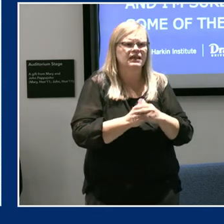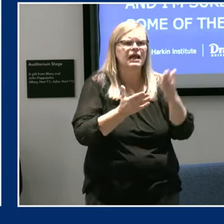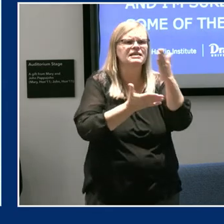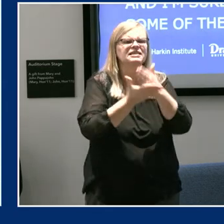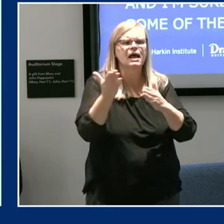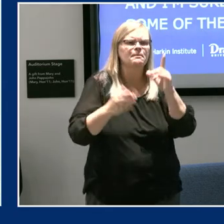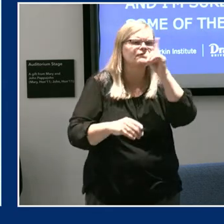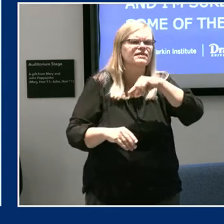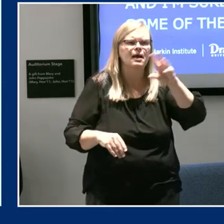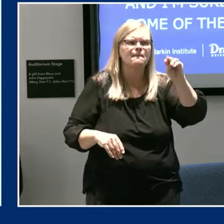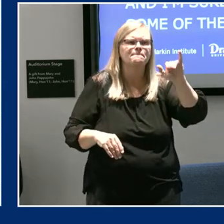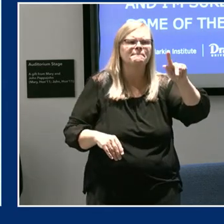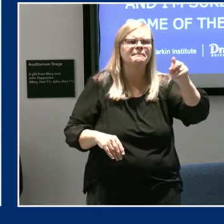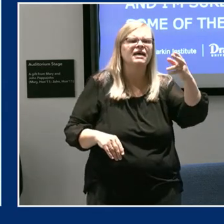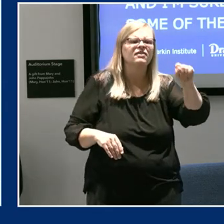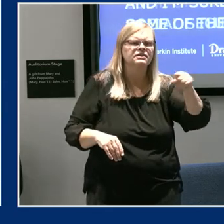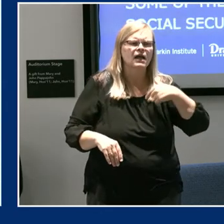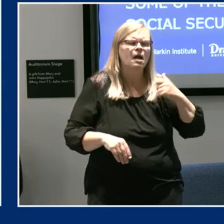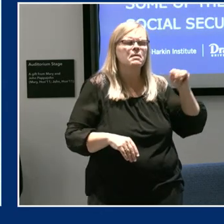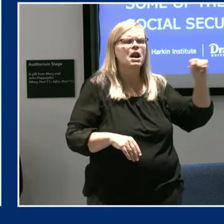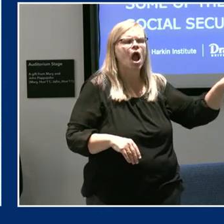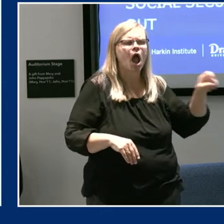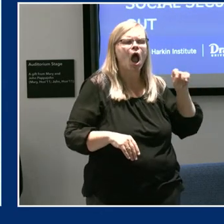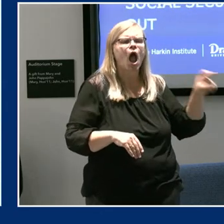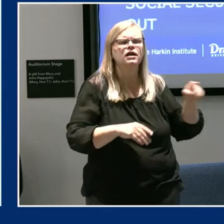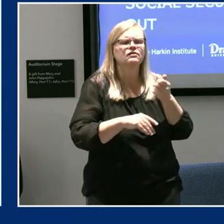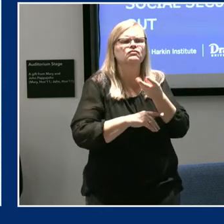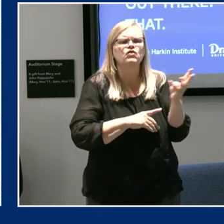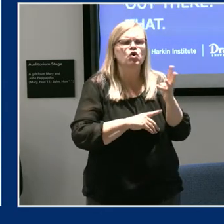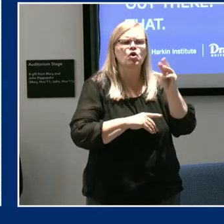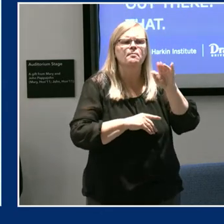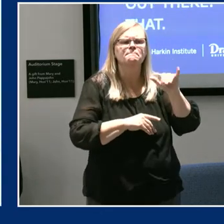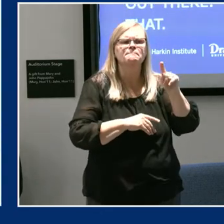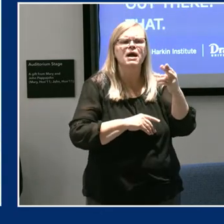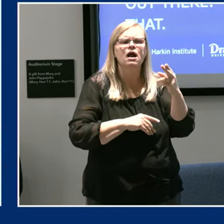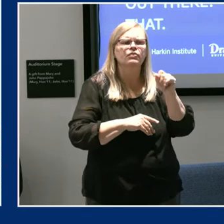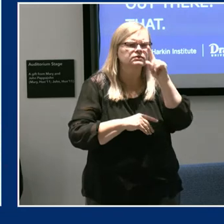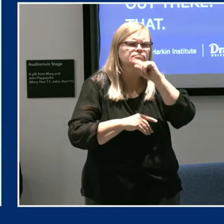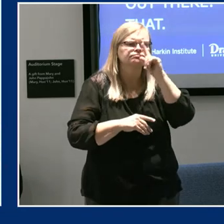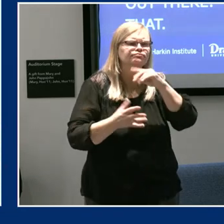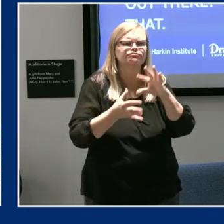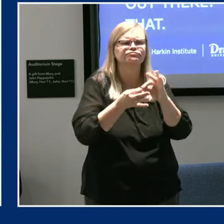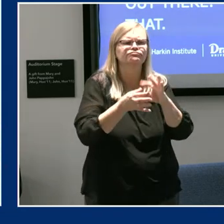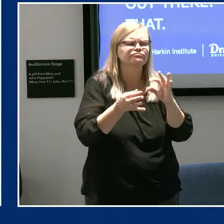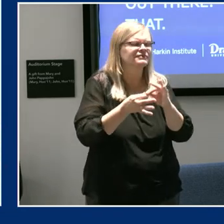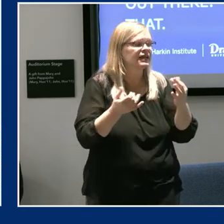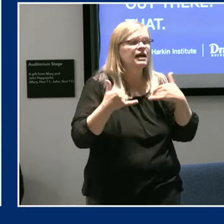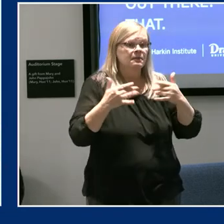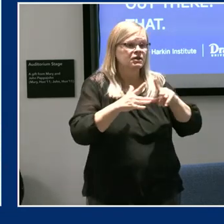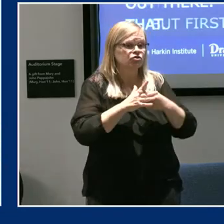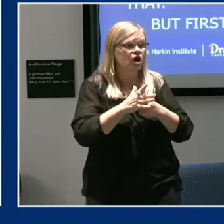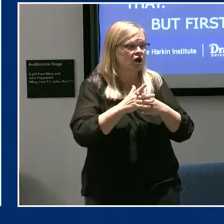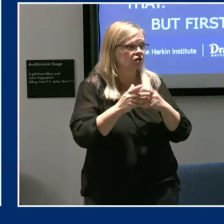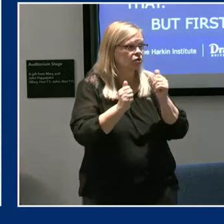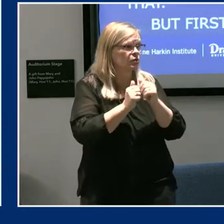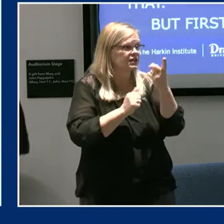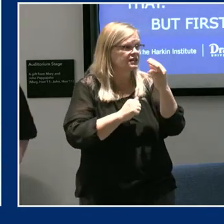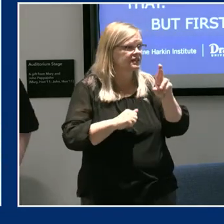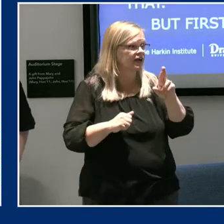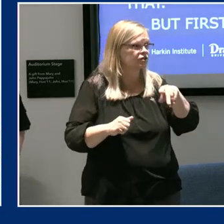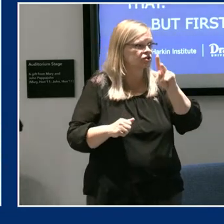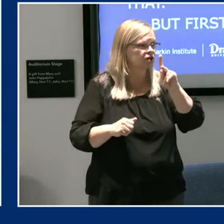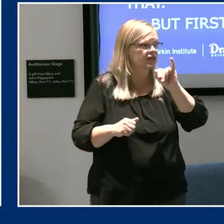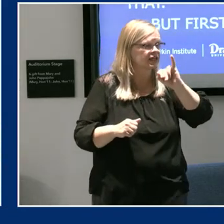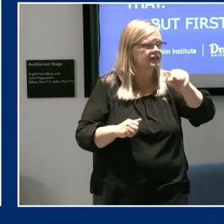myths that are out there. In fact, I'm going to ask him about that. But first, I'll start with Dr. Kijakazi.